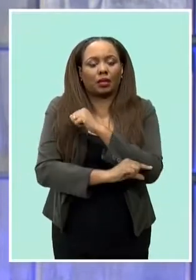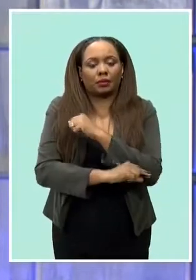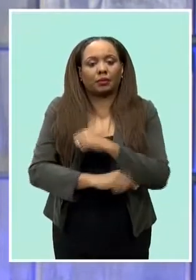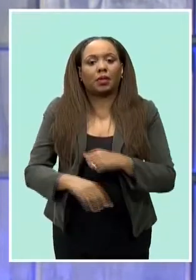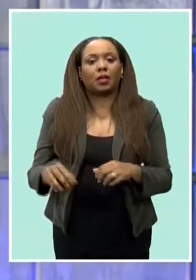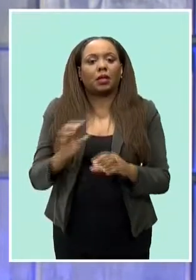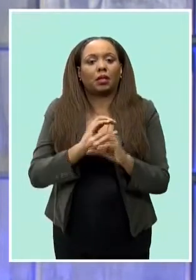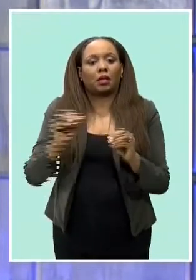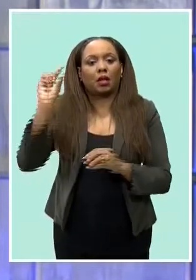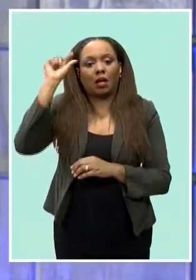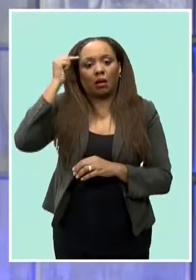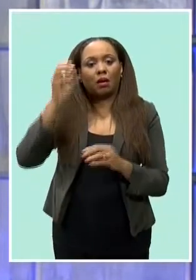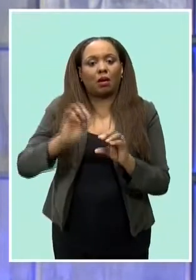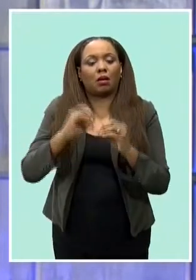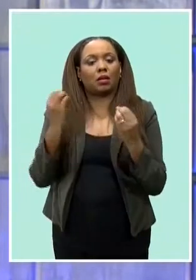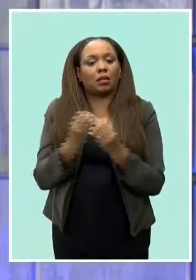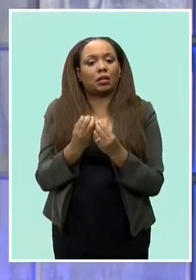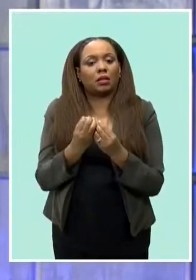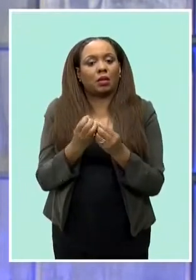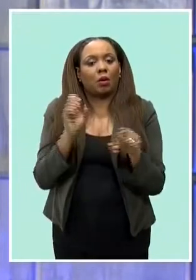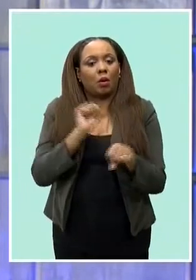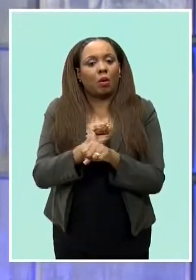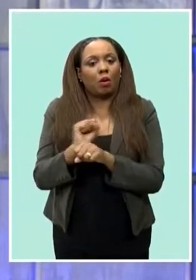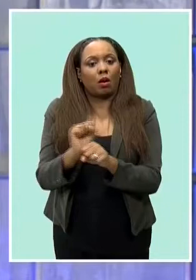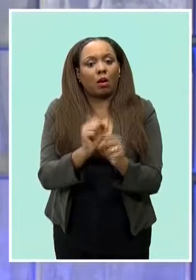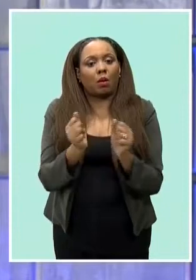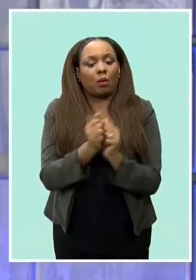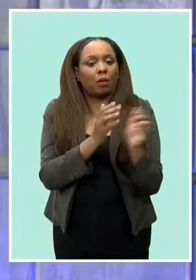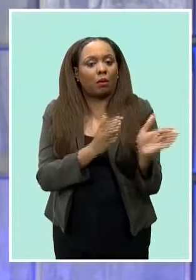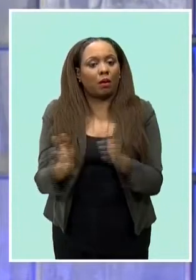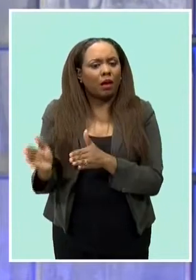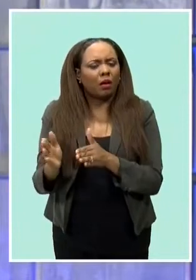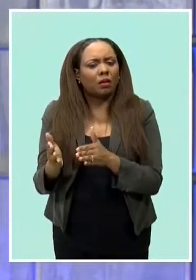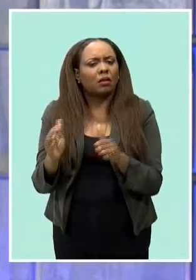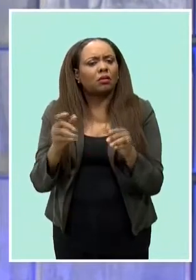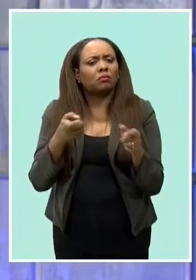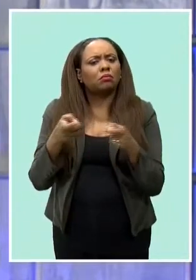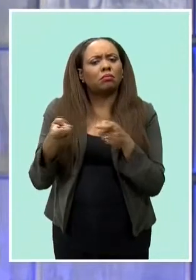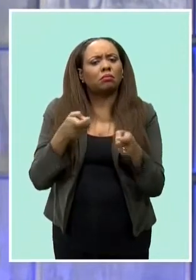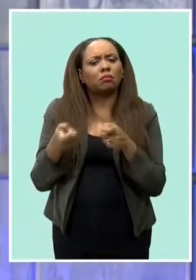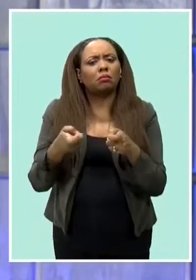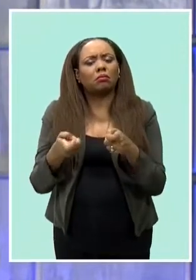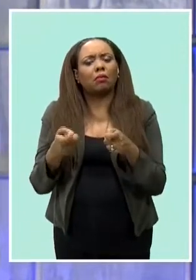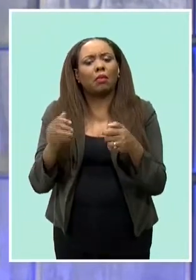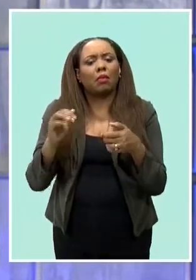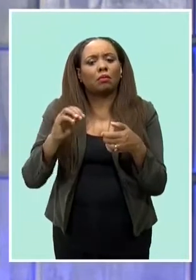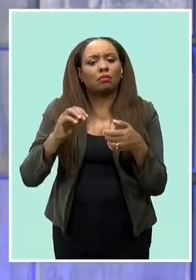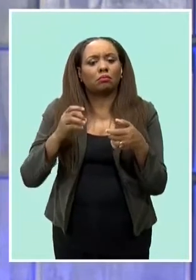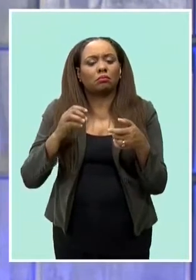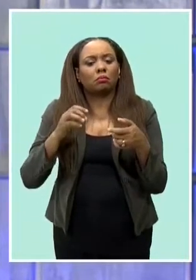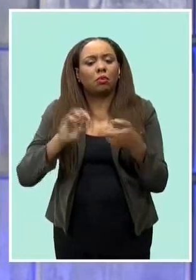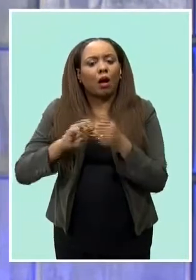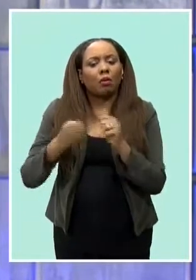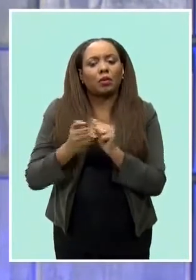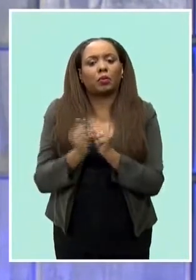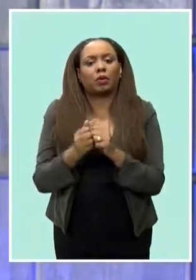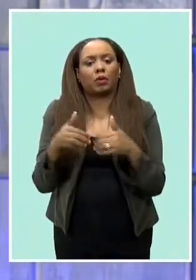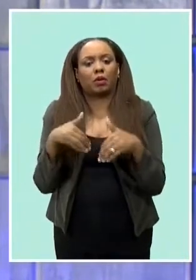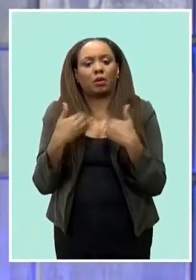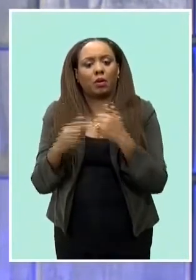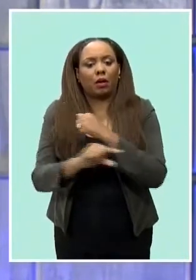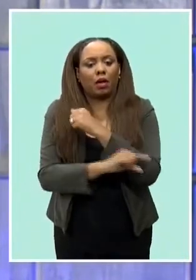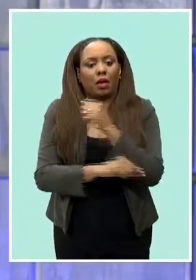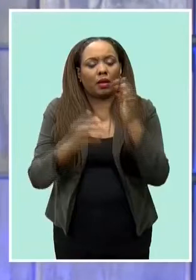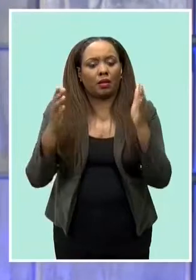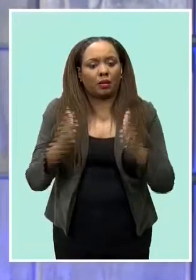on a plan which tackles major issues affecting young Guyanese. One of the issues addressed in the document is street harassment, as we hear